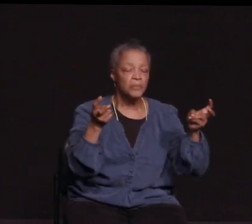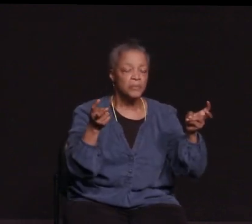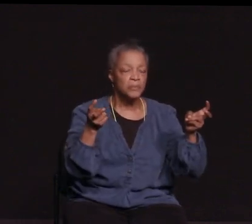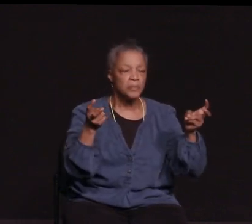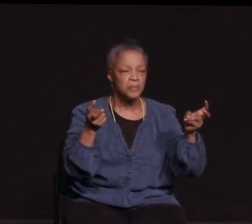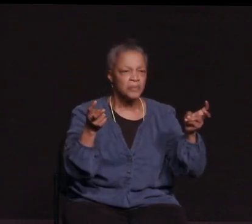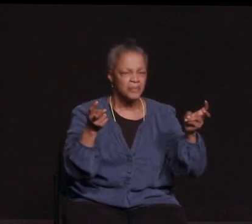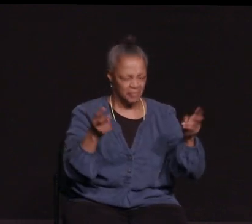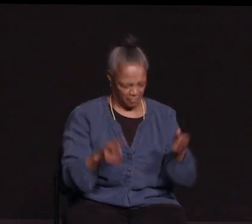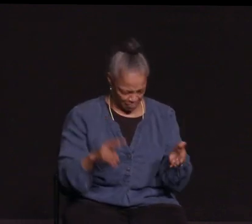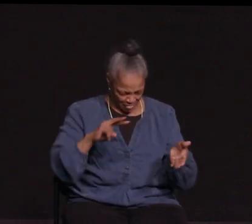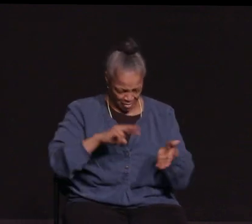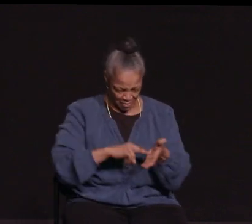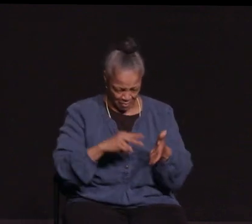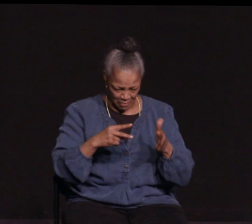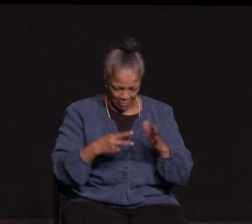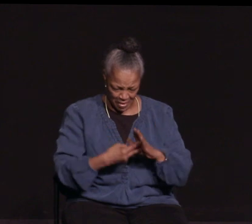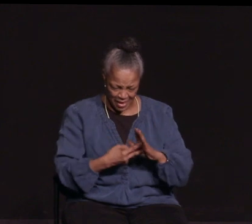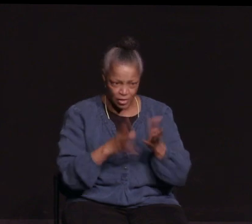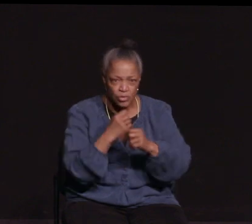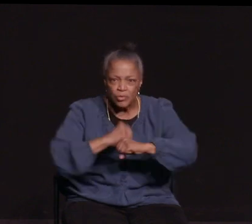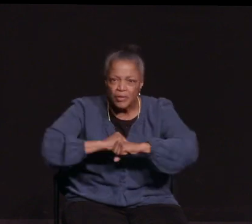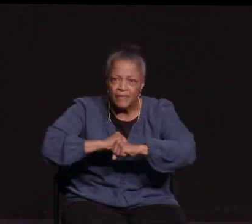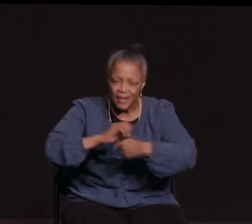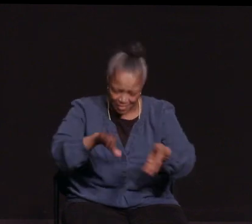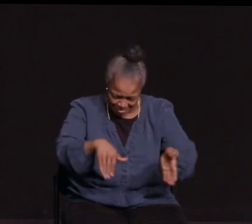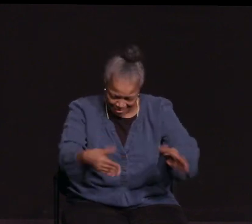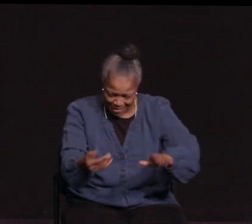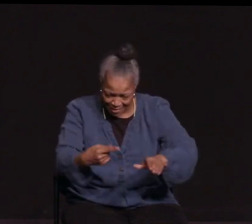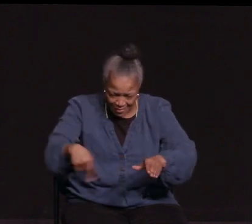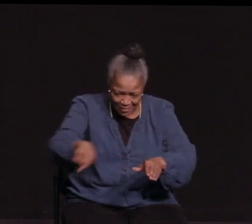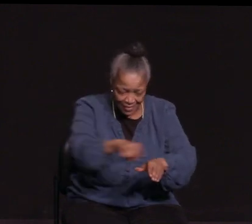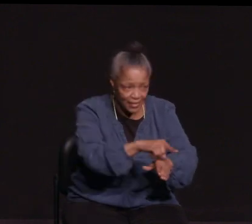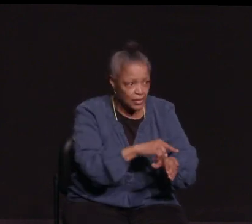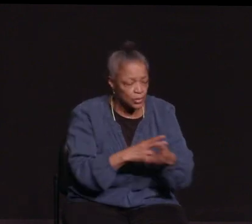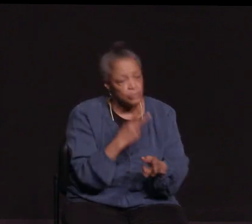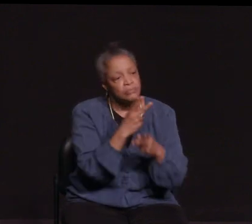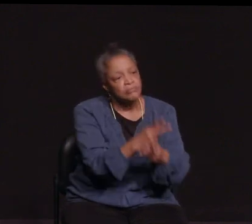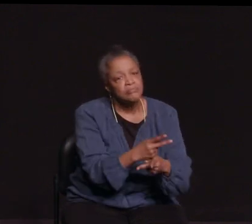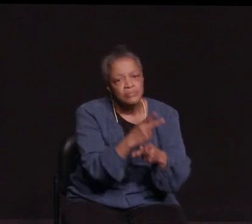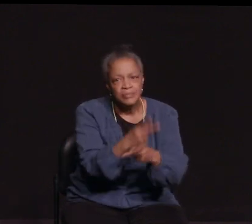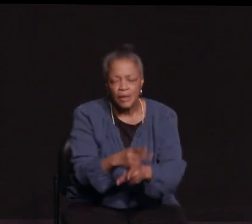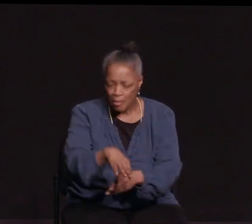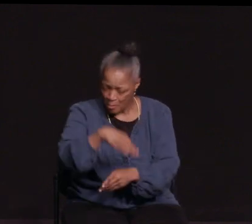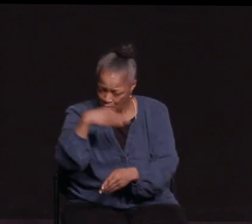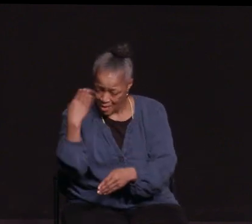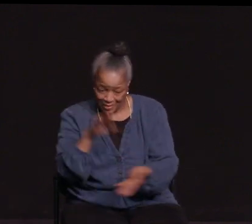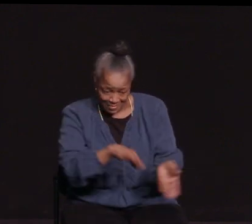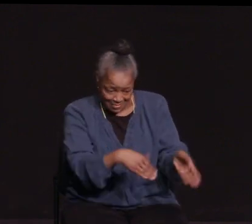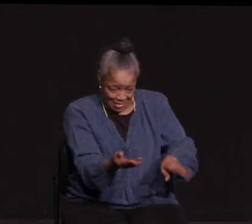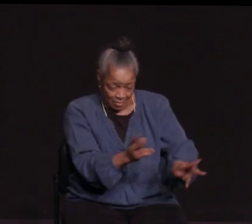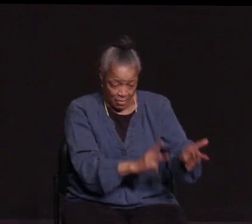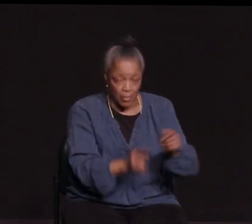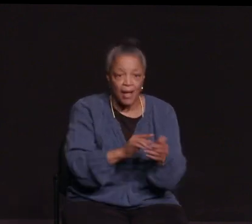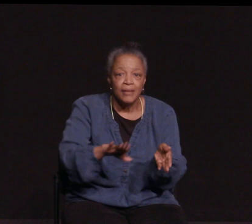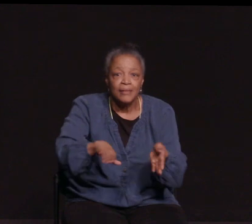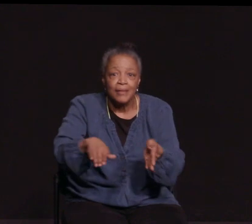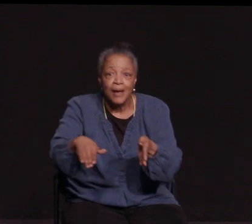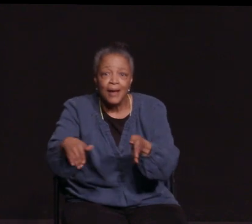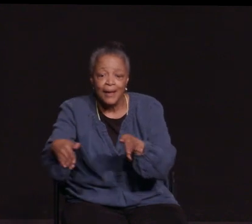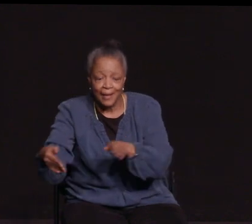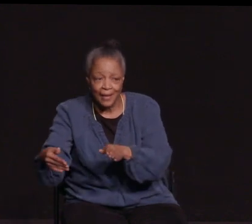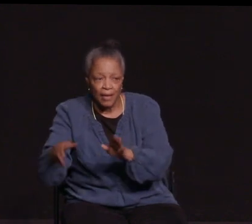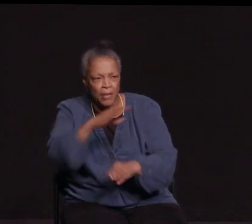What does it mean to defend the dead? To tend to the black dead and dying, to tend to the black